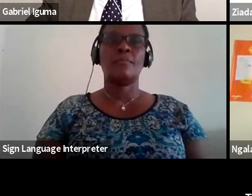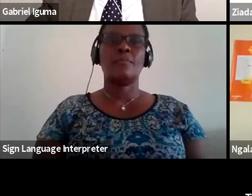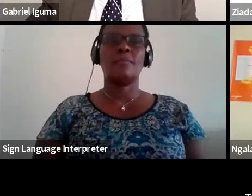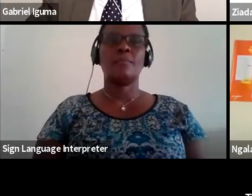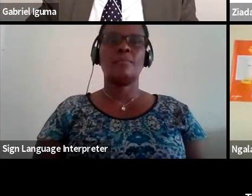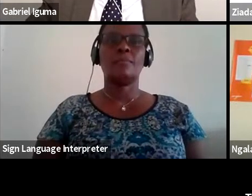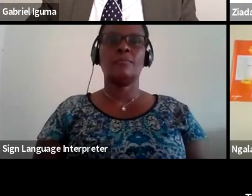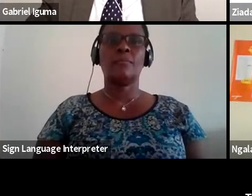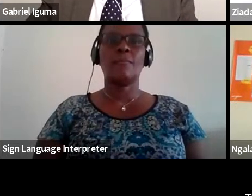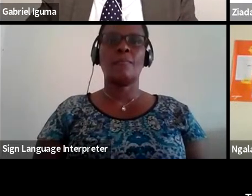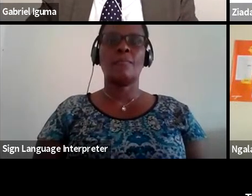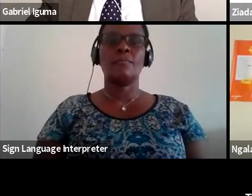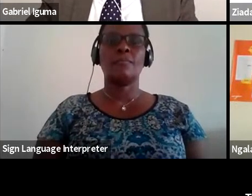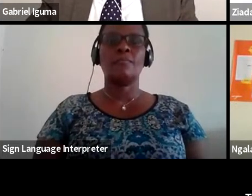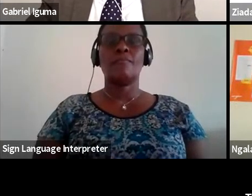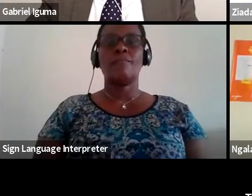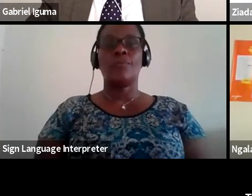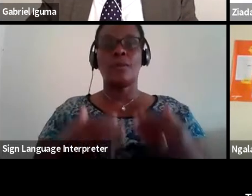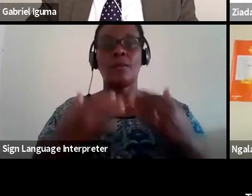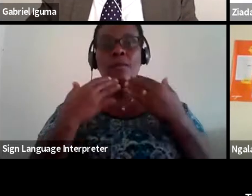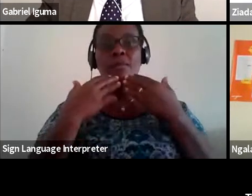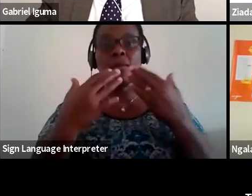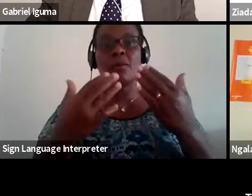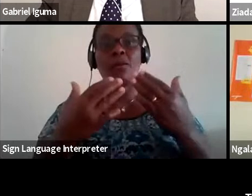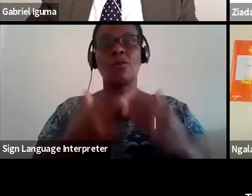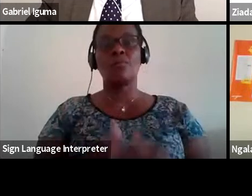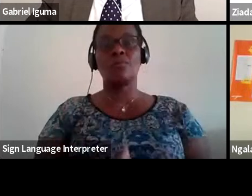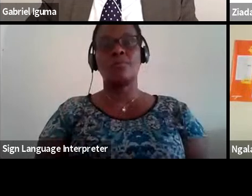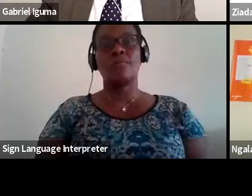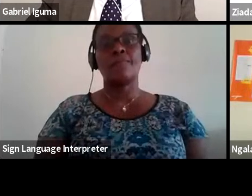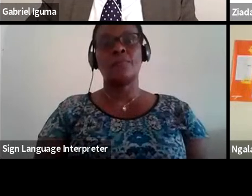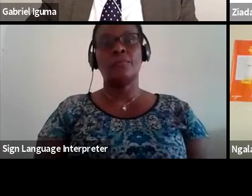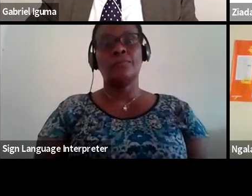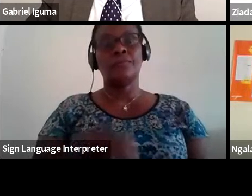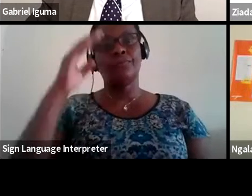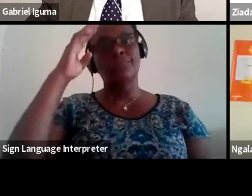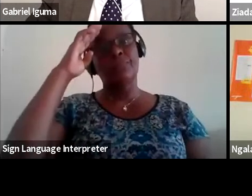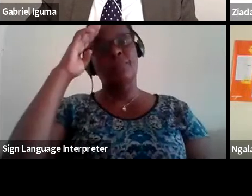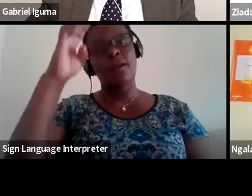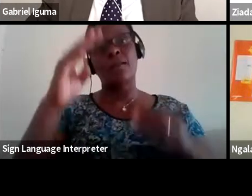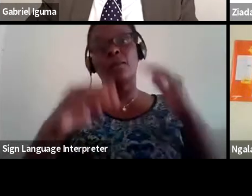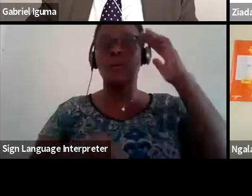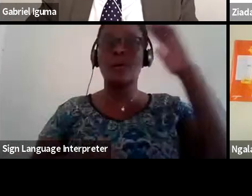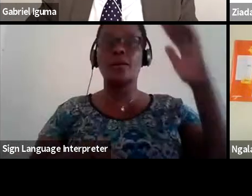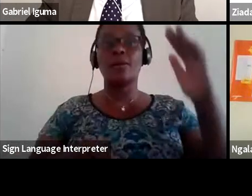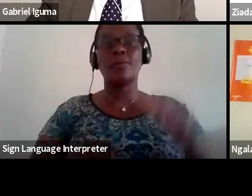Well, Gabriel, thank you very much. And hello to all the other panelists.